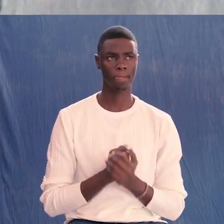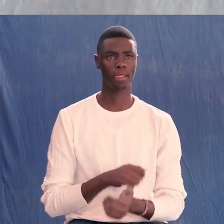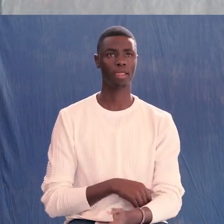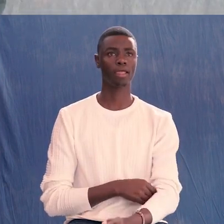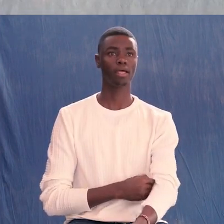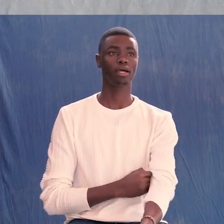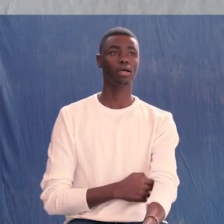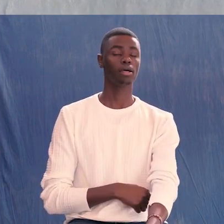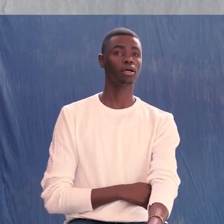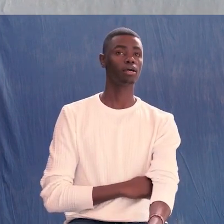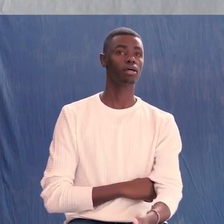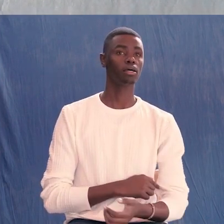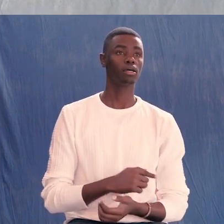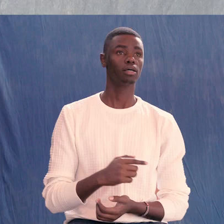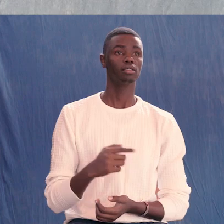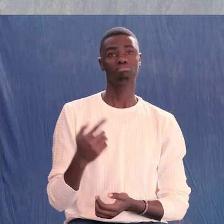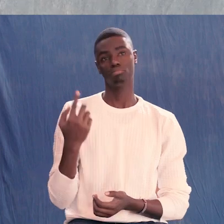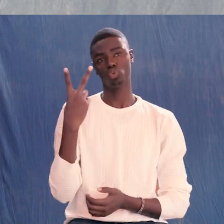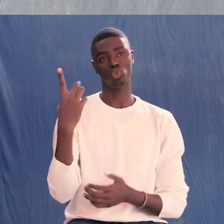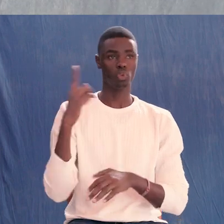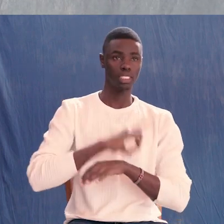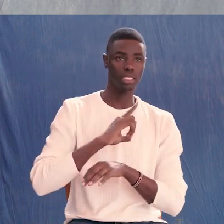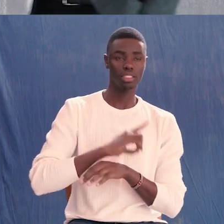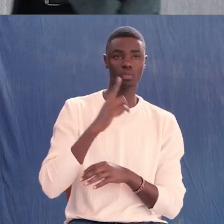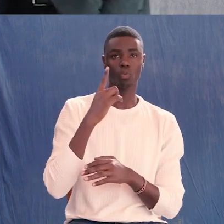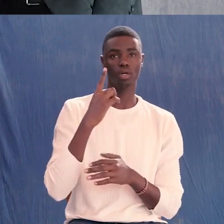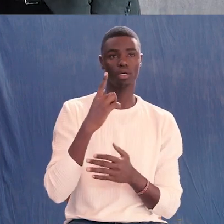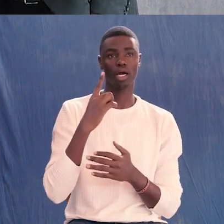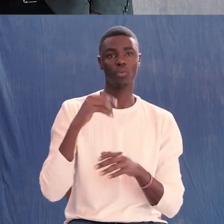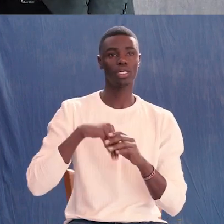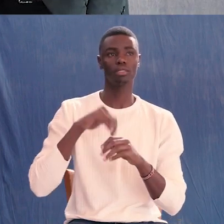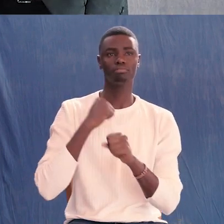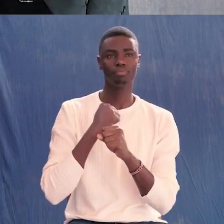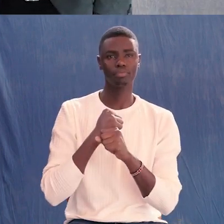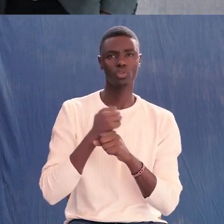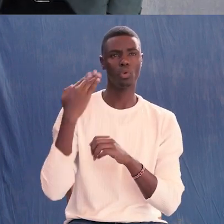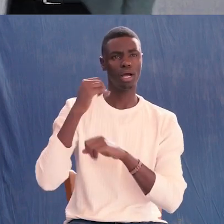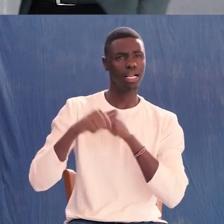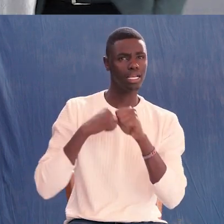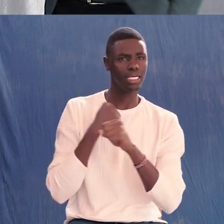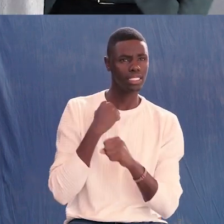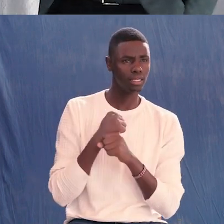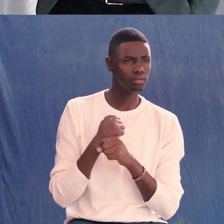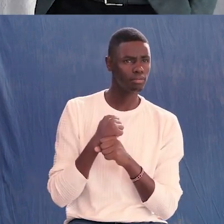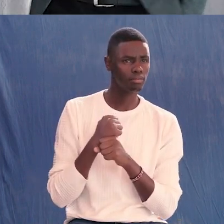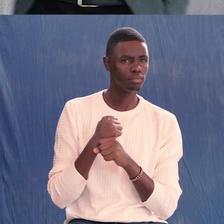I'm on staff. I work two days a week for the church. And last year at various points,